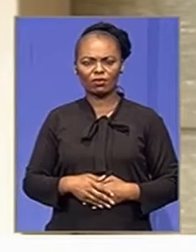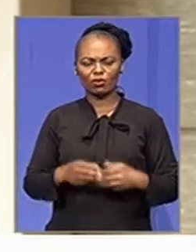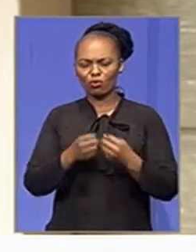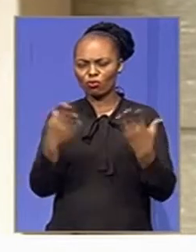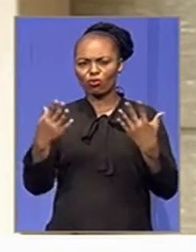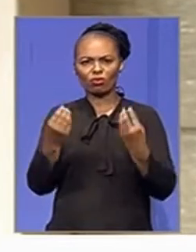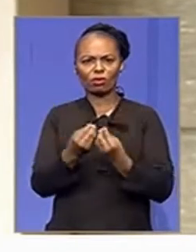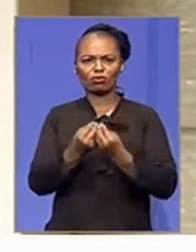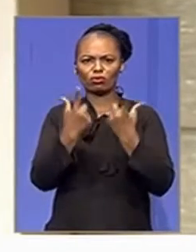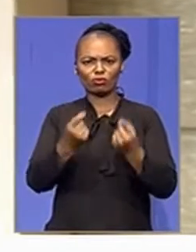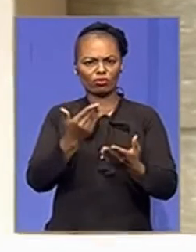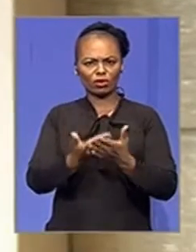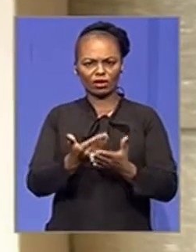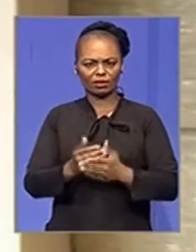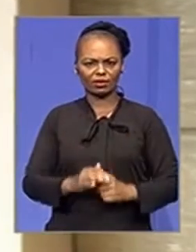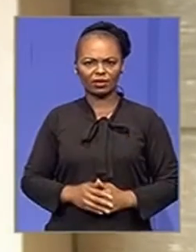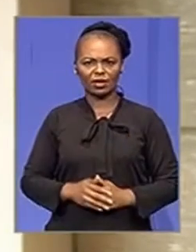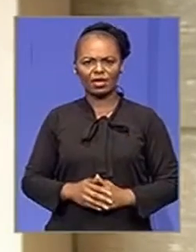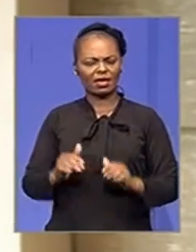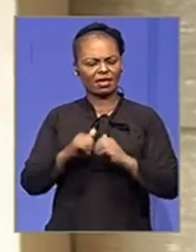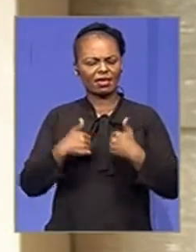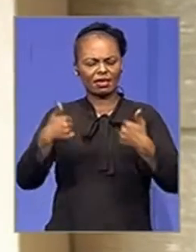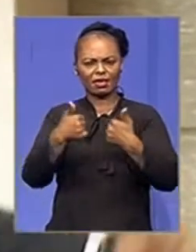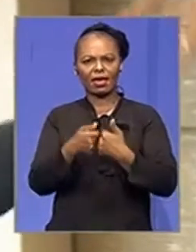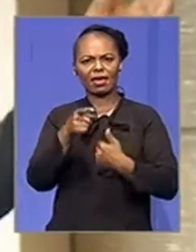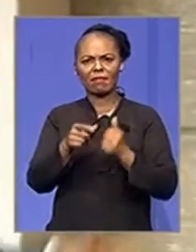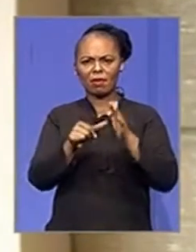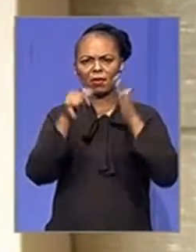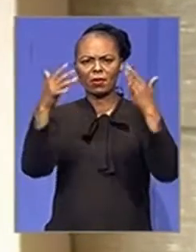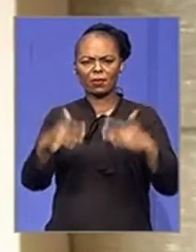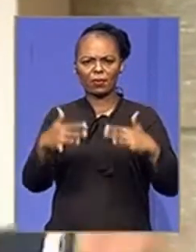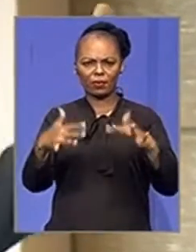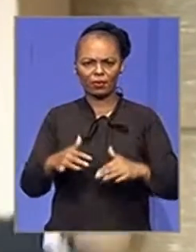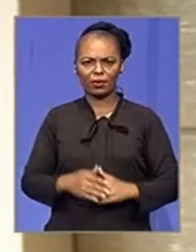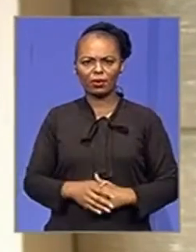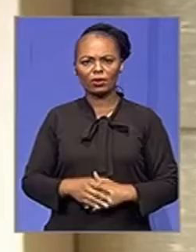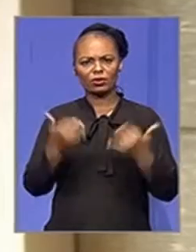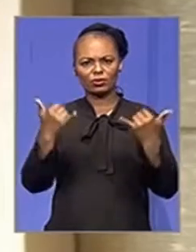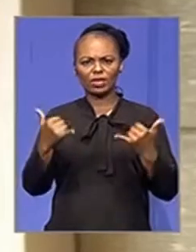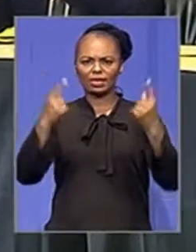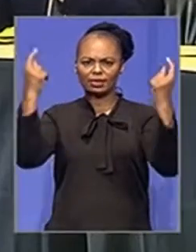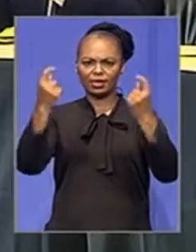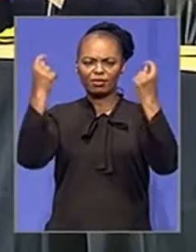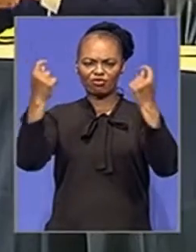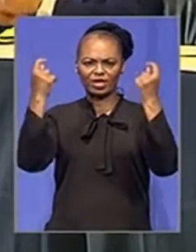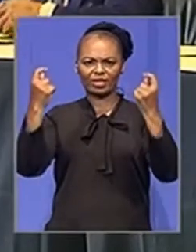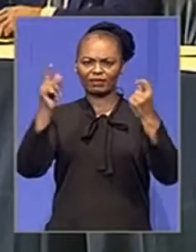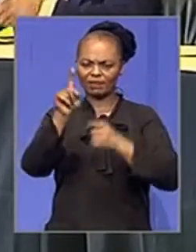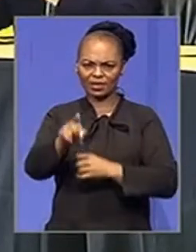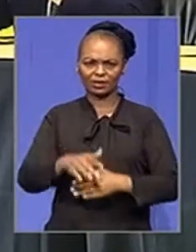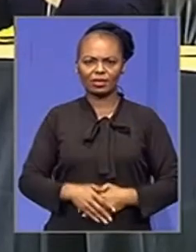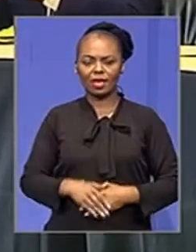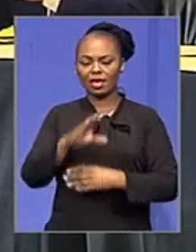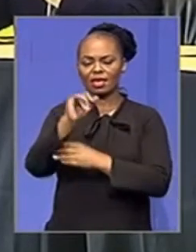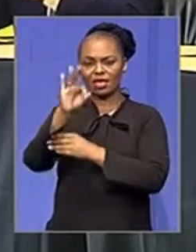Football is more than a game. And today, we have the game changer. Please, let's celebrate it. CAF ile gare